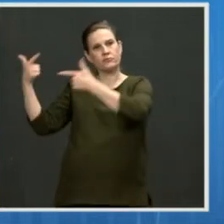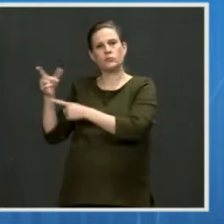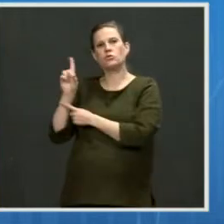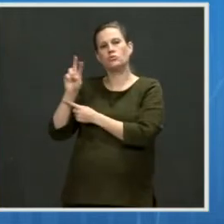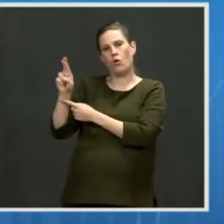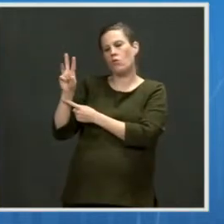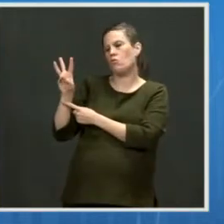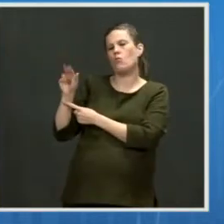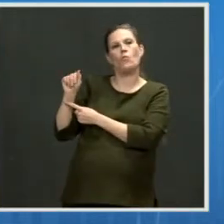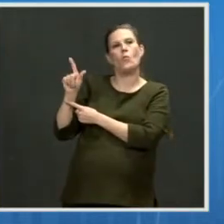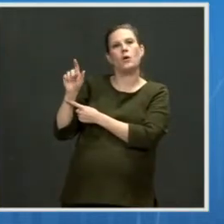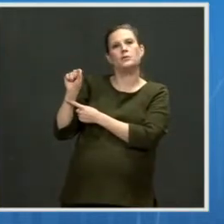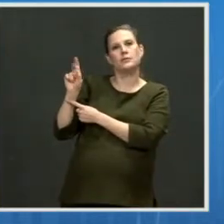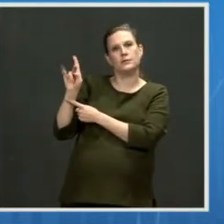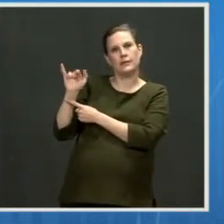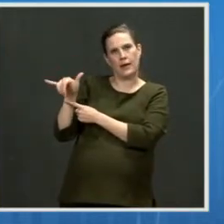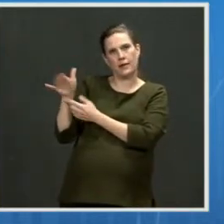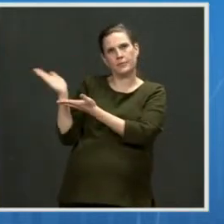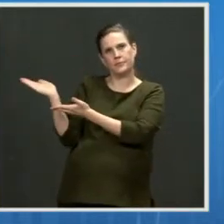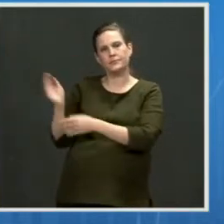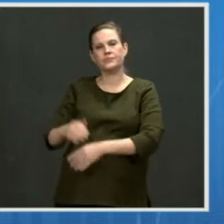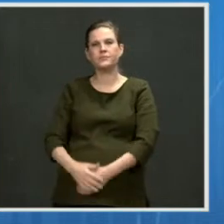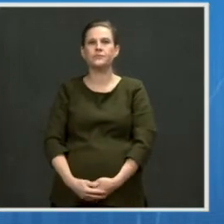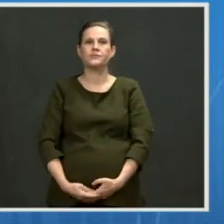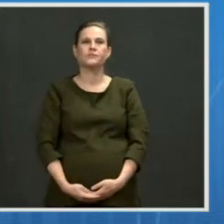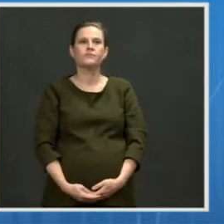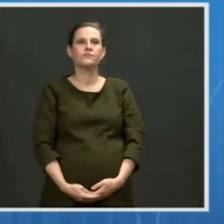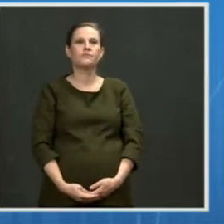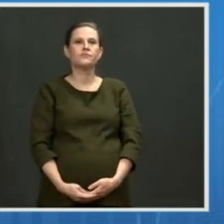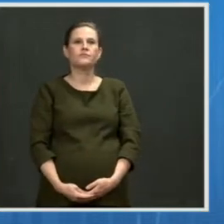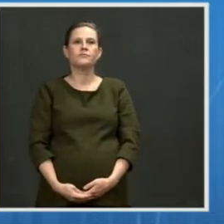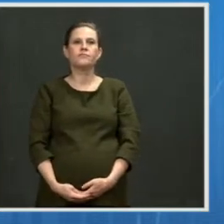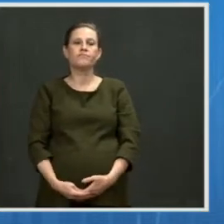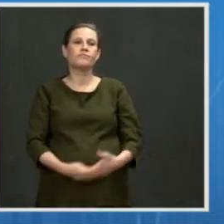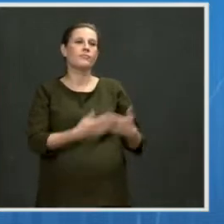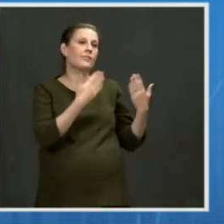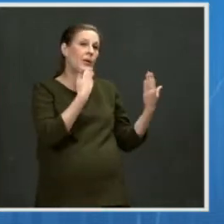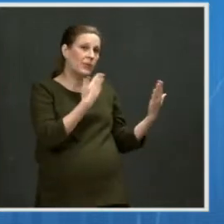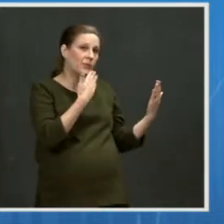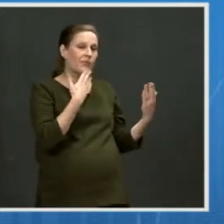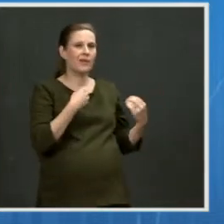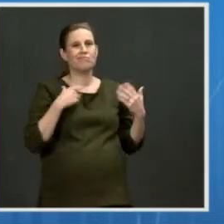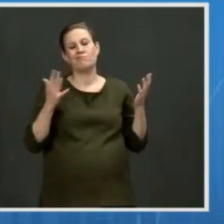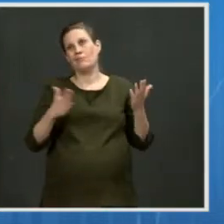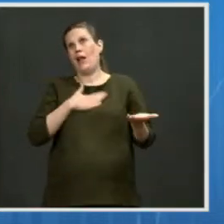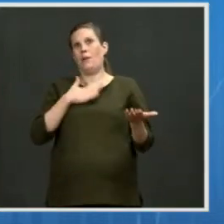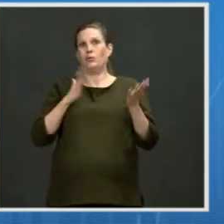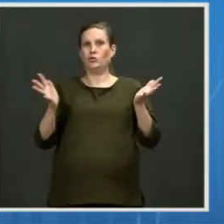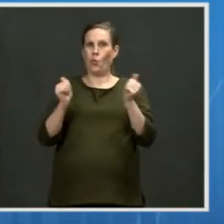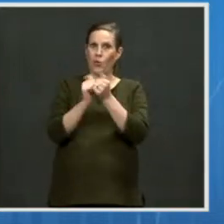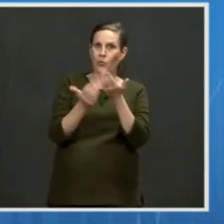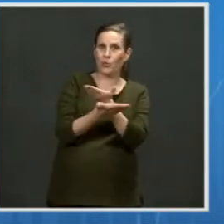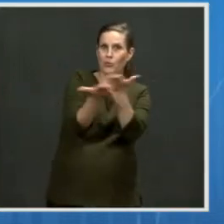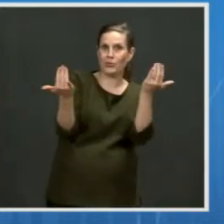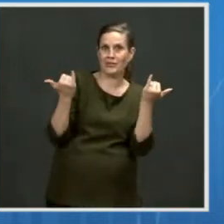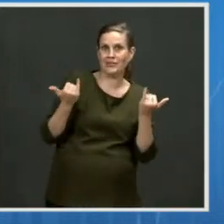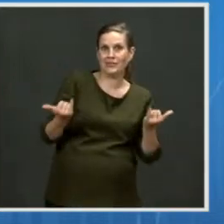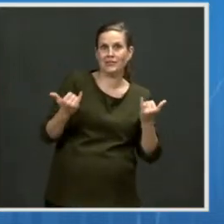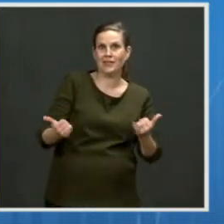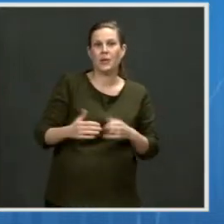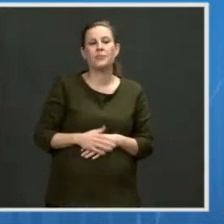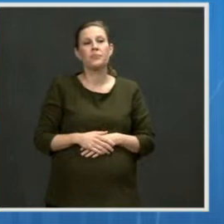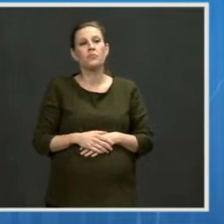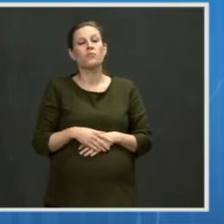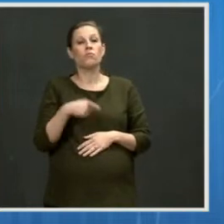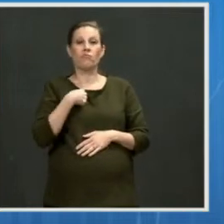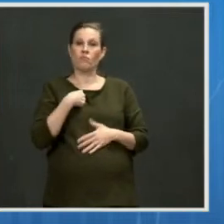them. Thank you so much, Andy. I'm glad to be back with all of you today. As per usual, I will begin with an overview of the state of the